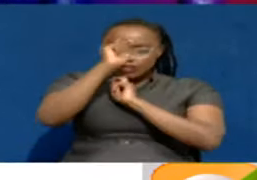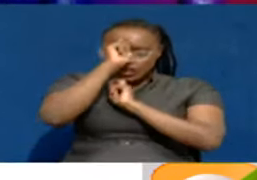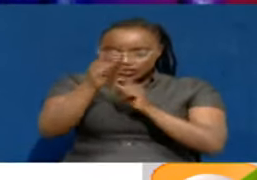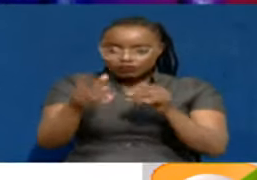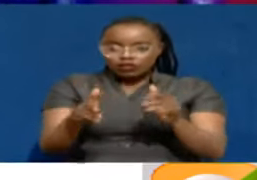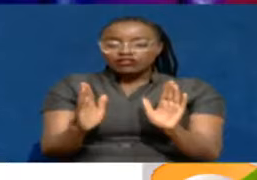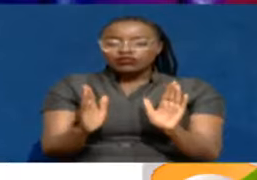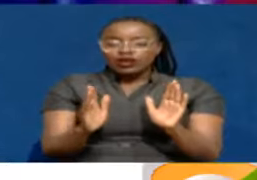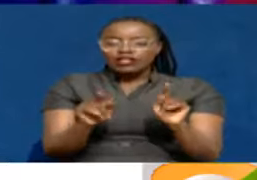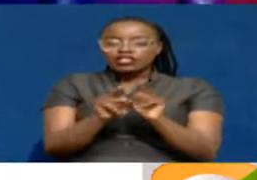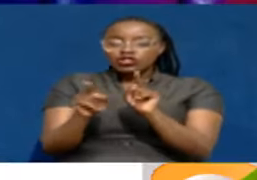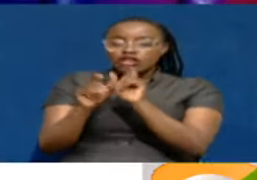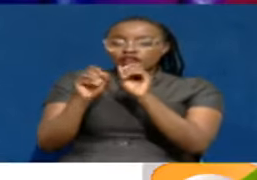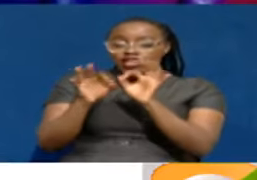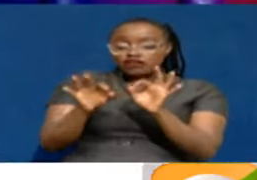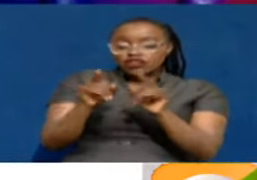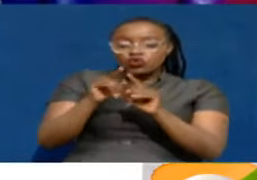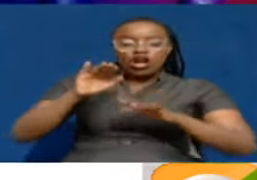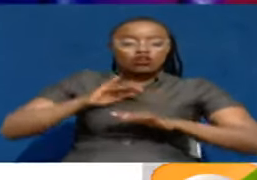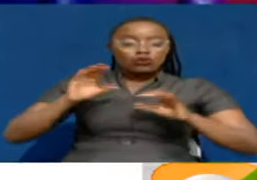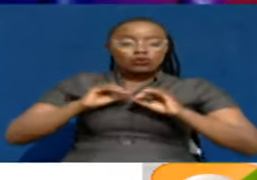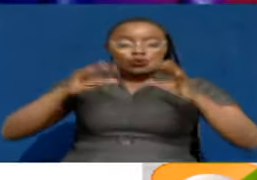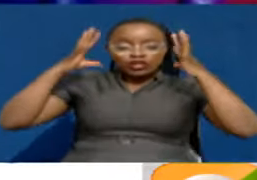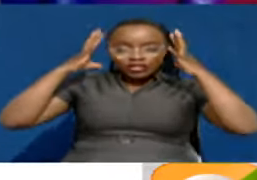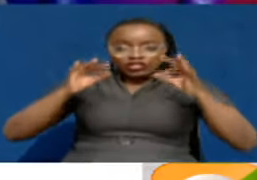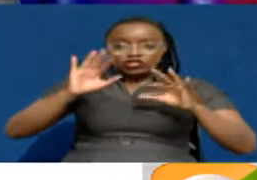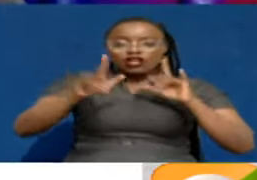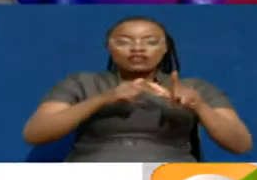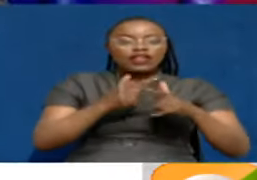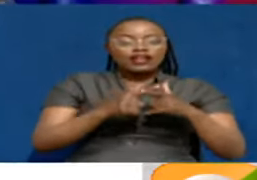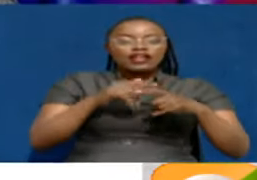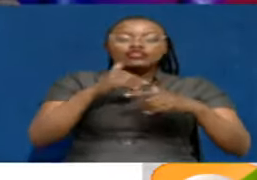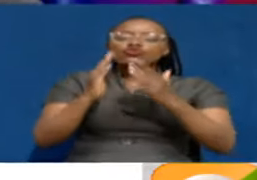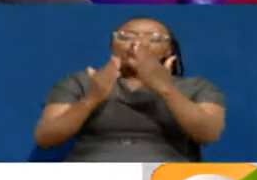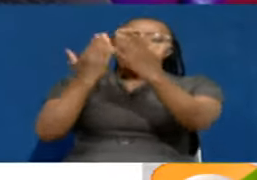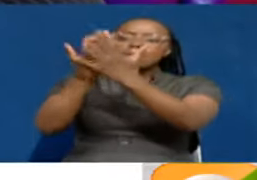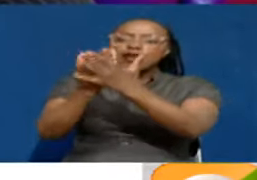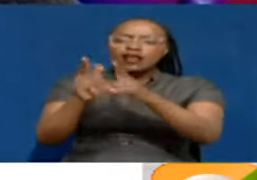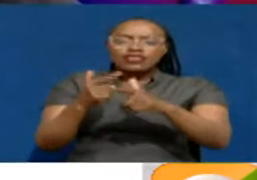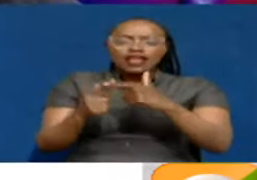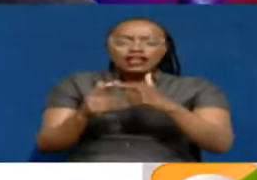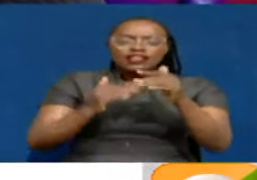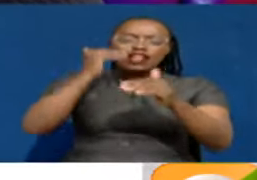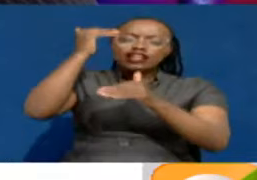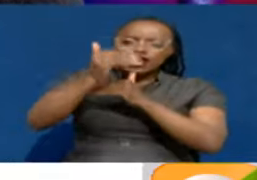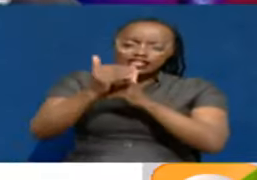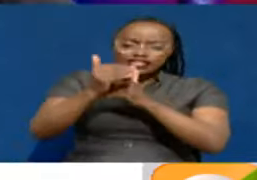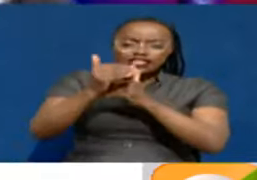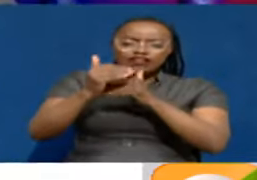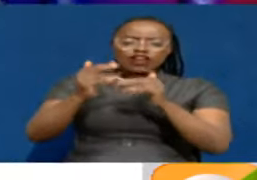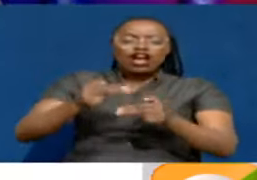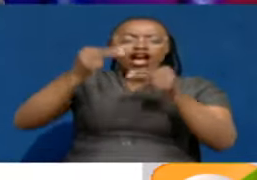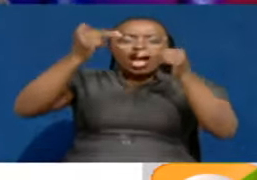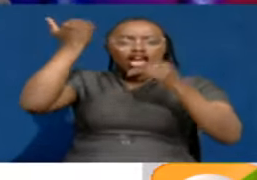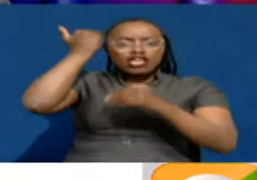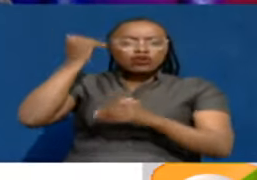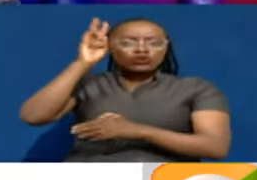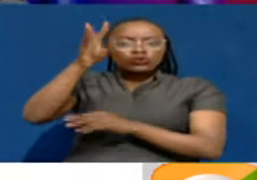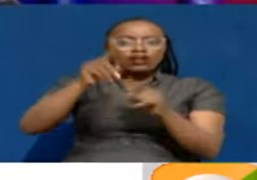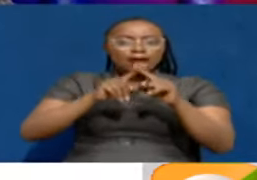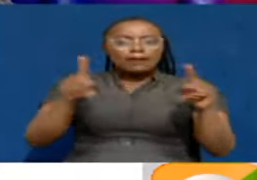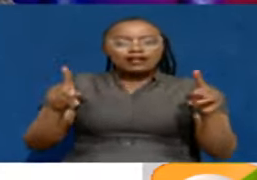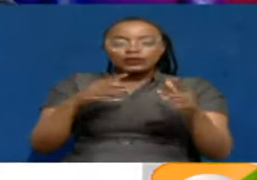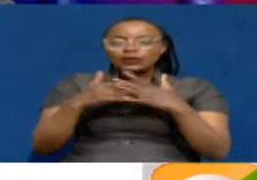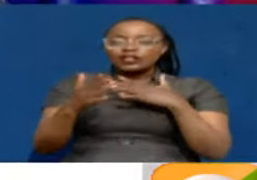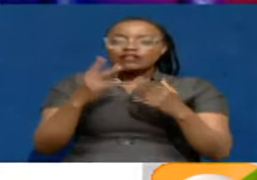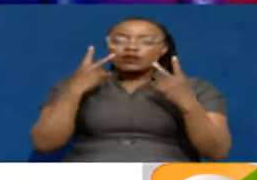respectful manner. And if you're dissatisfied with their decisions, then make an appeal at the next higher court, but